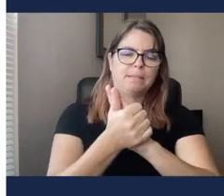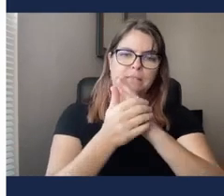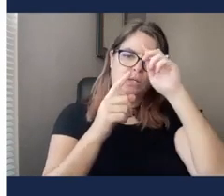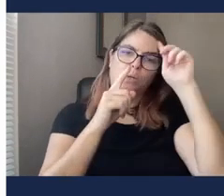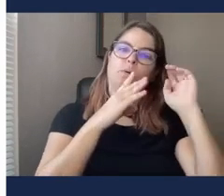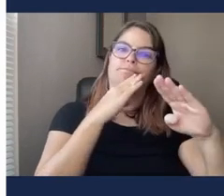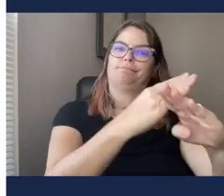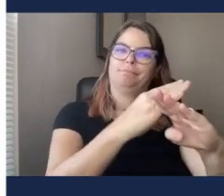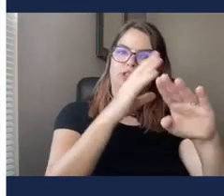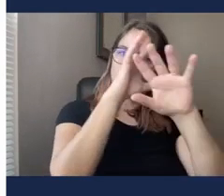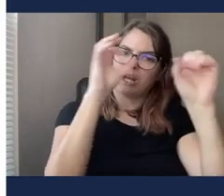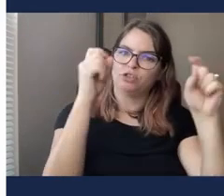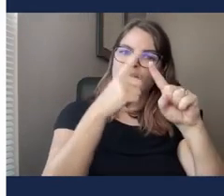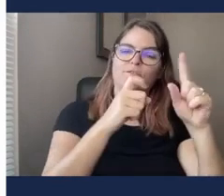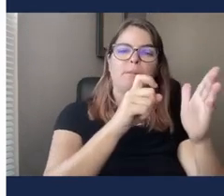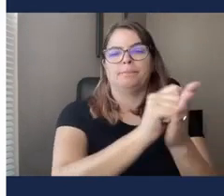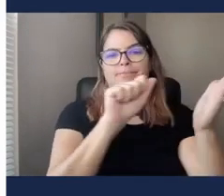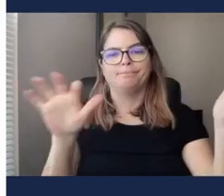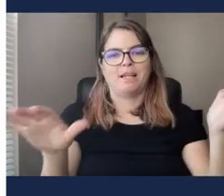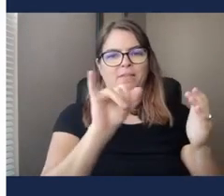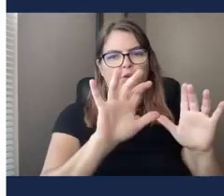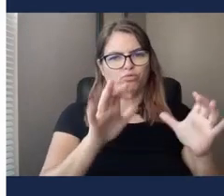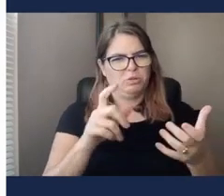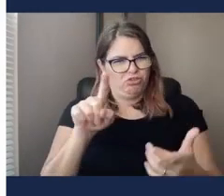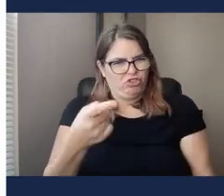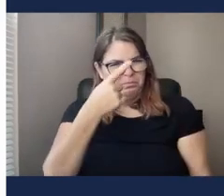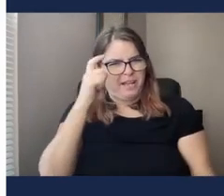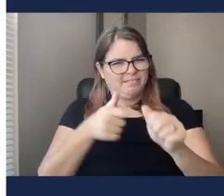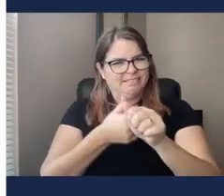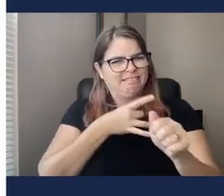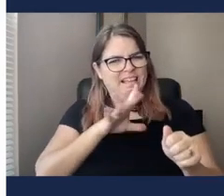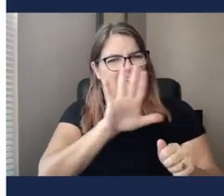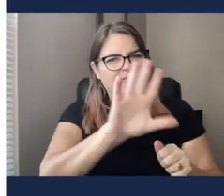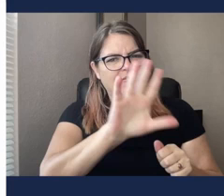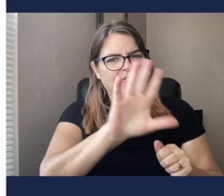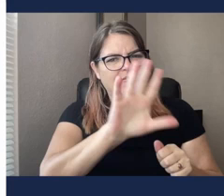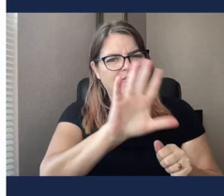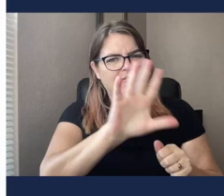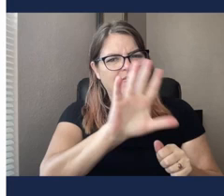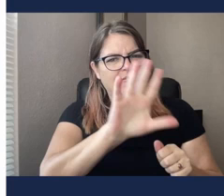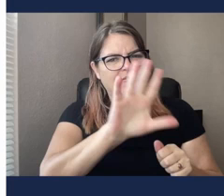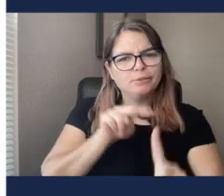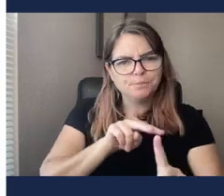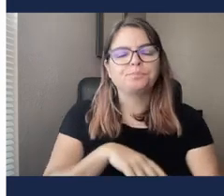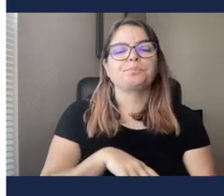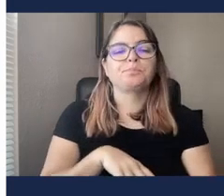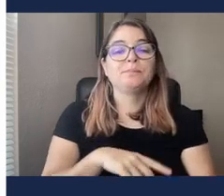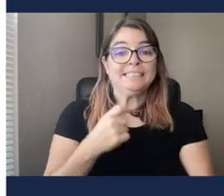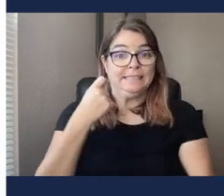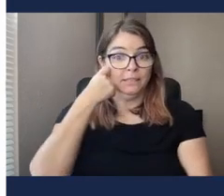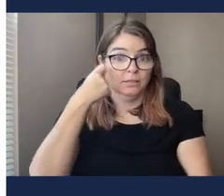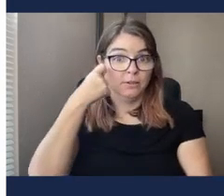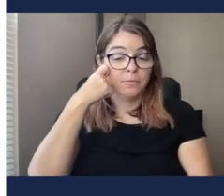from deregistering these groups just because he didn't like their political position. And just recently,